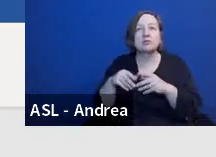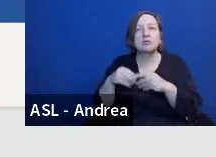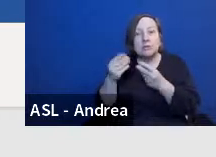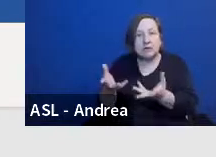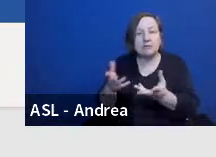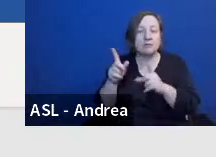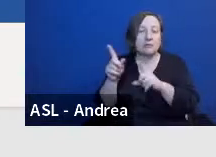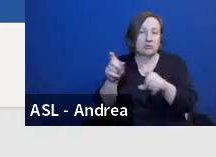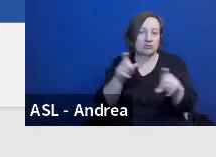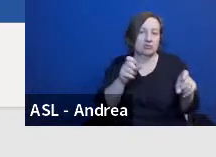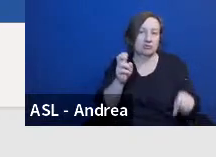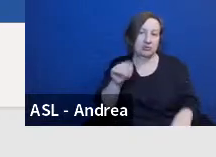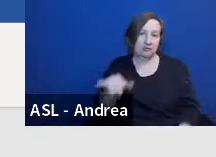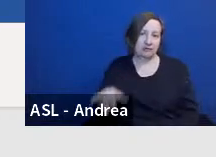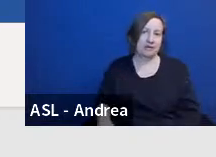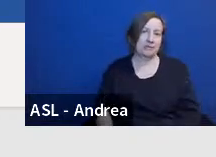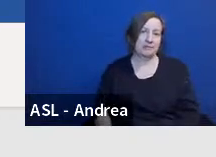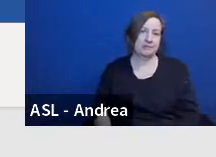survey.